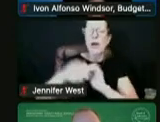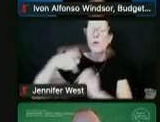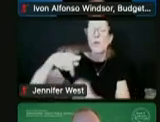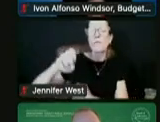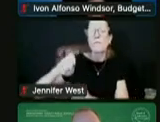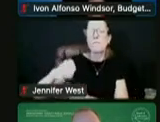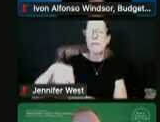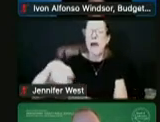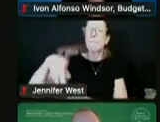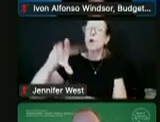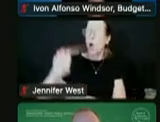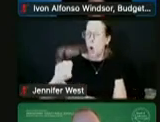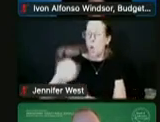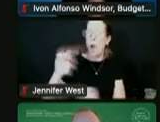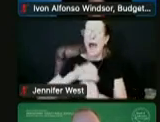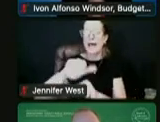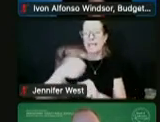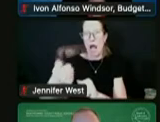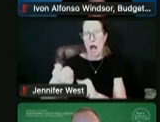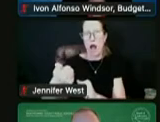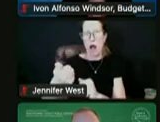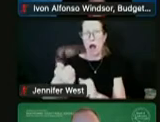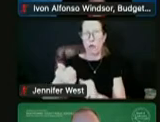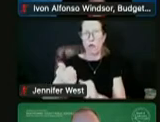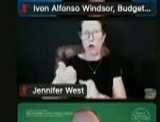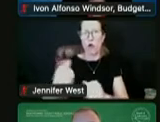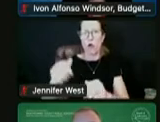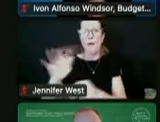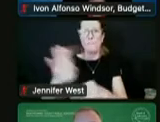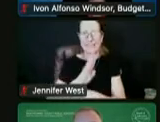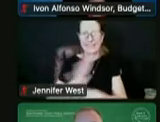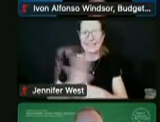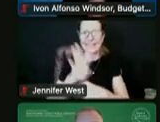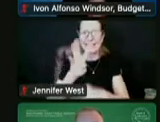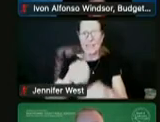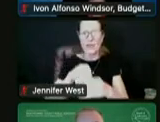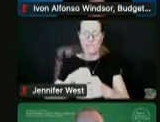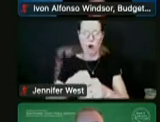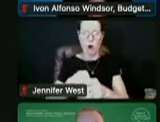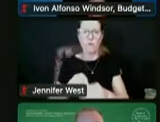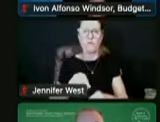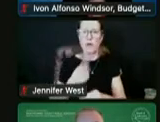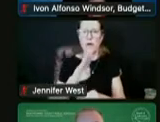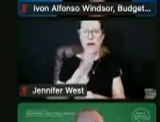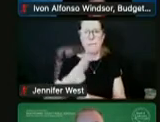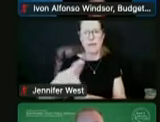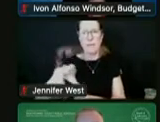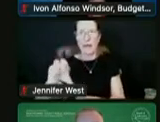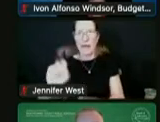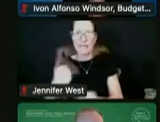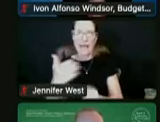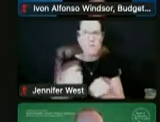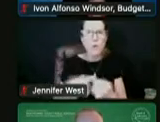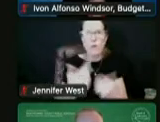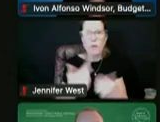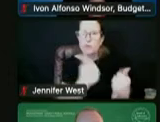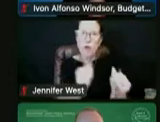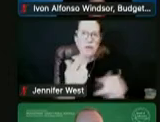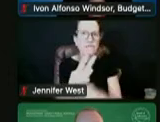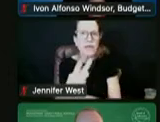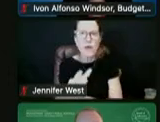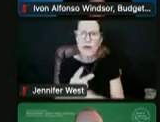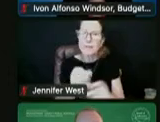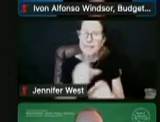know, as anytime we have something that happens for the first time, you know, everyone was working through the situation. At one point, we were told